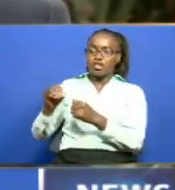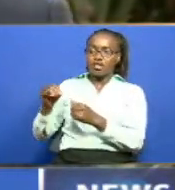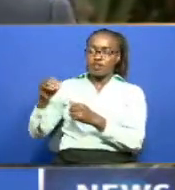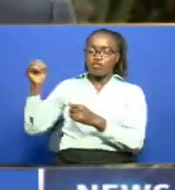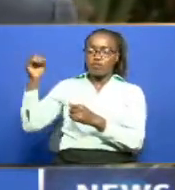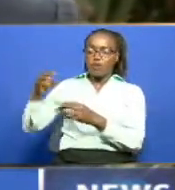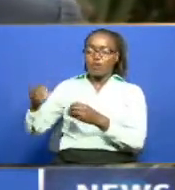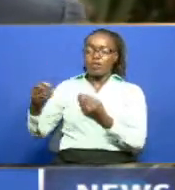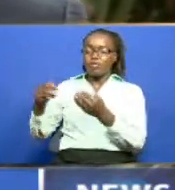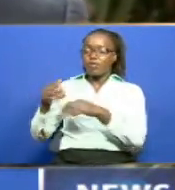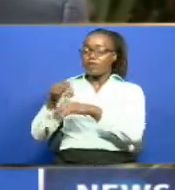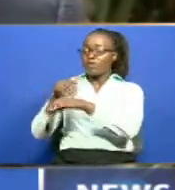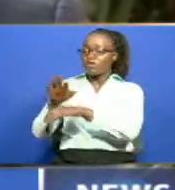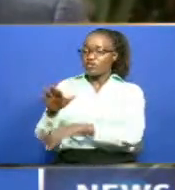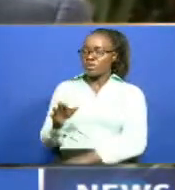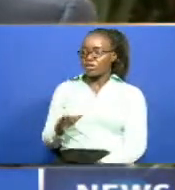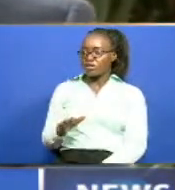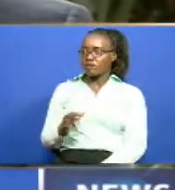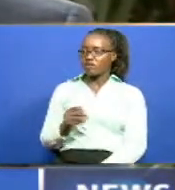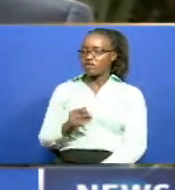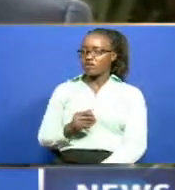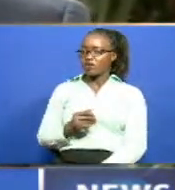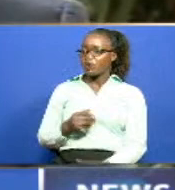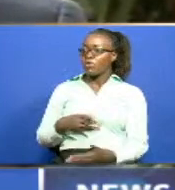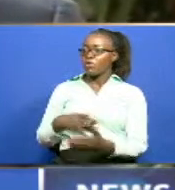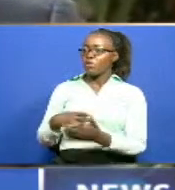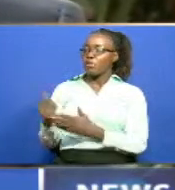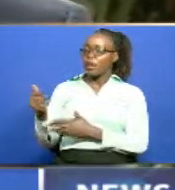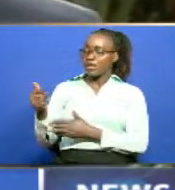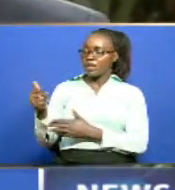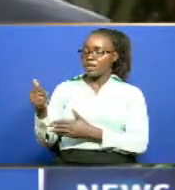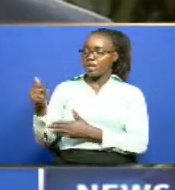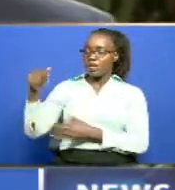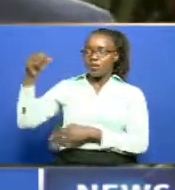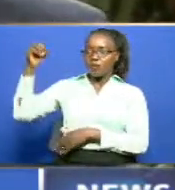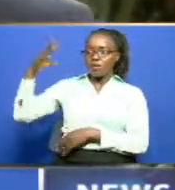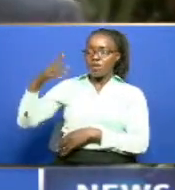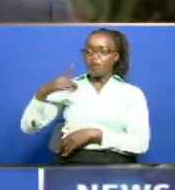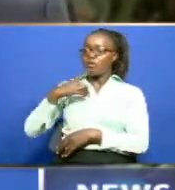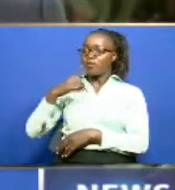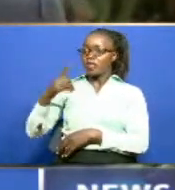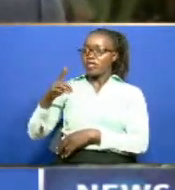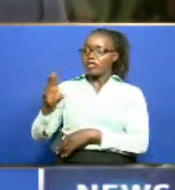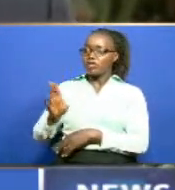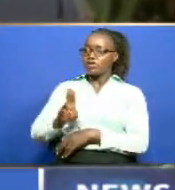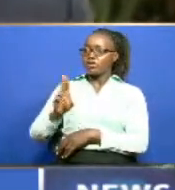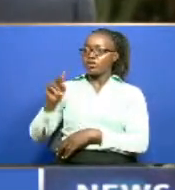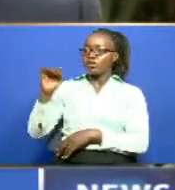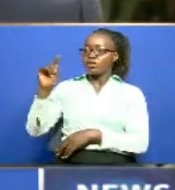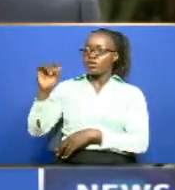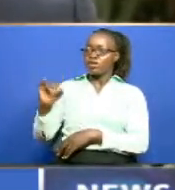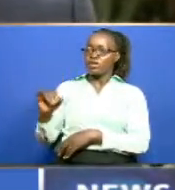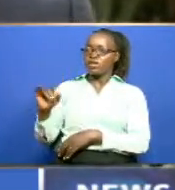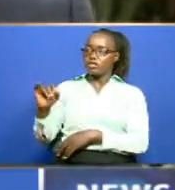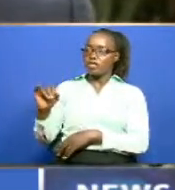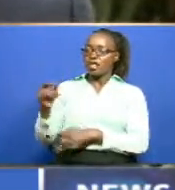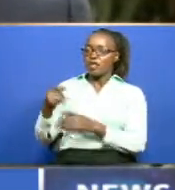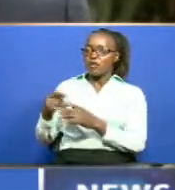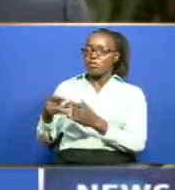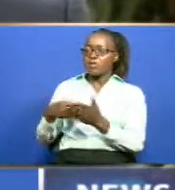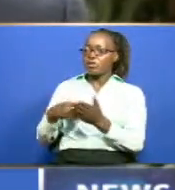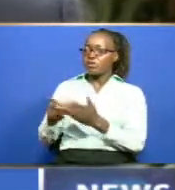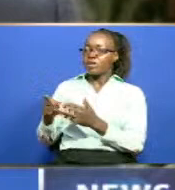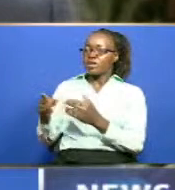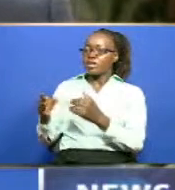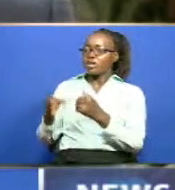Okay, so we buy, KPLC buys power, 100 units, but they only bill 81. And they don't